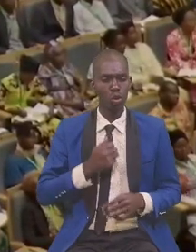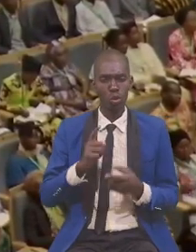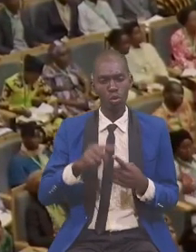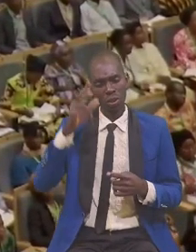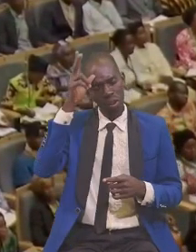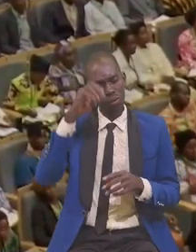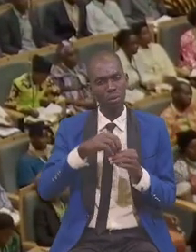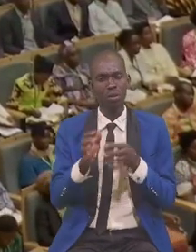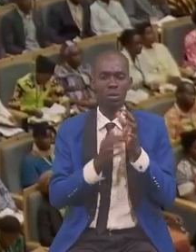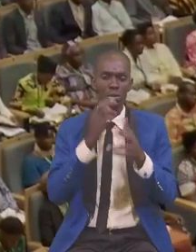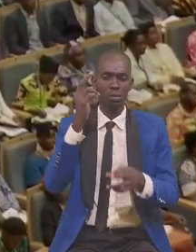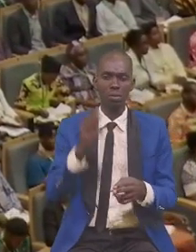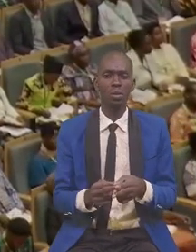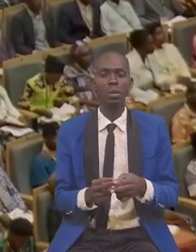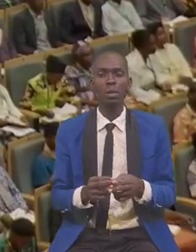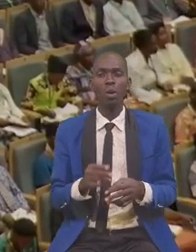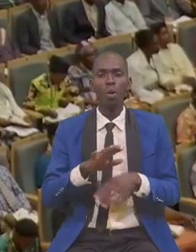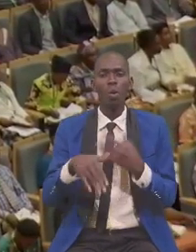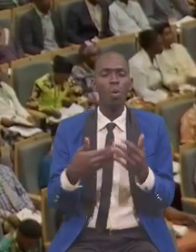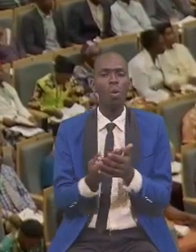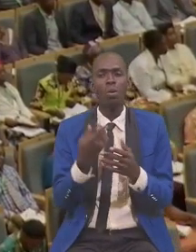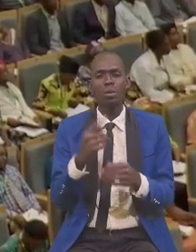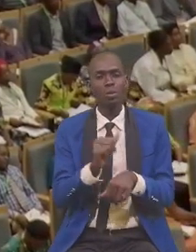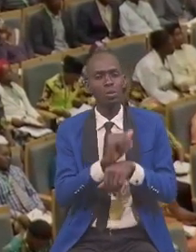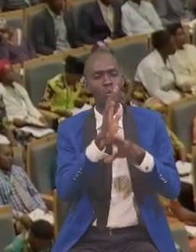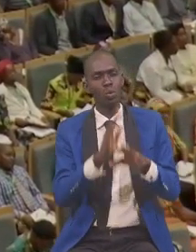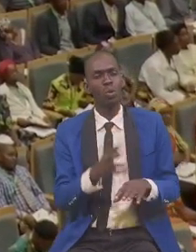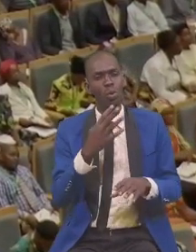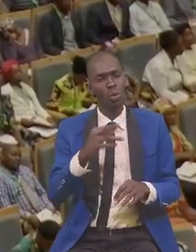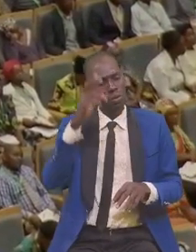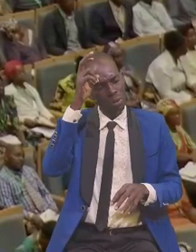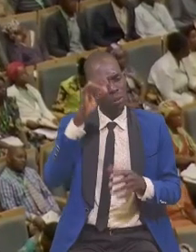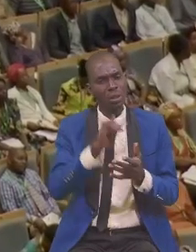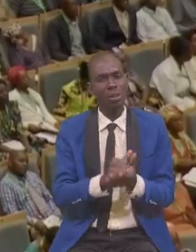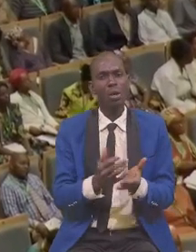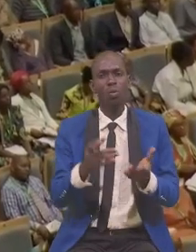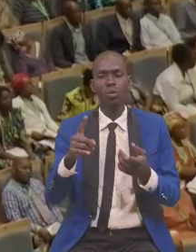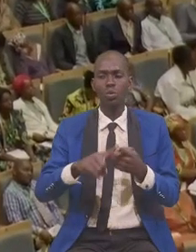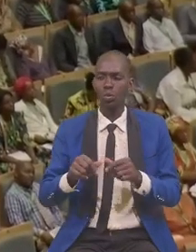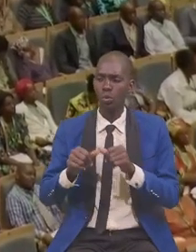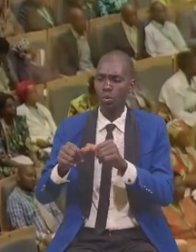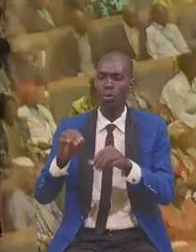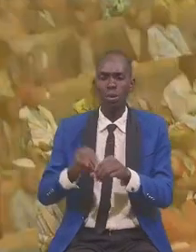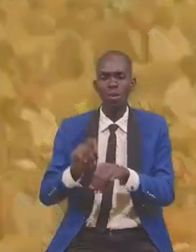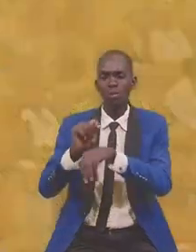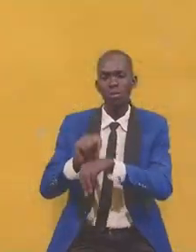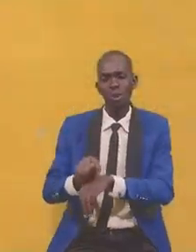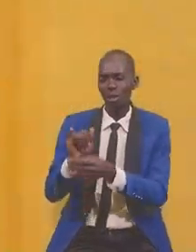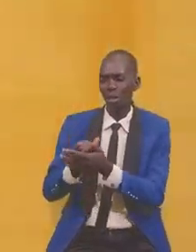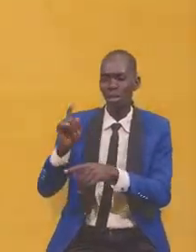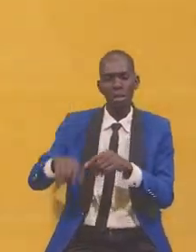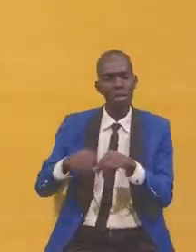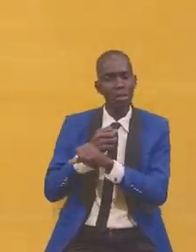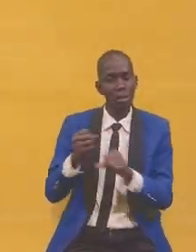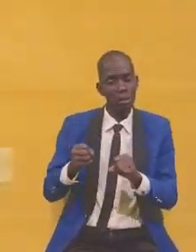that wants to continue in the tradition that cannot save any soul, I'll never say